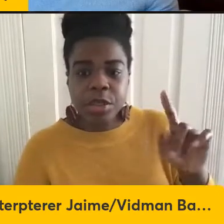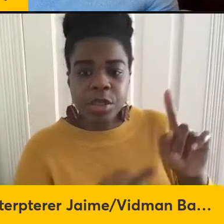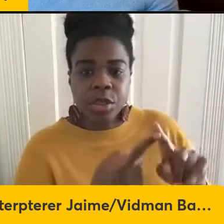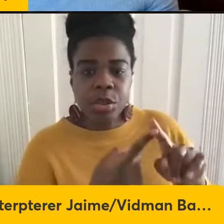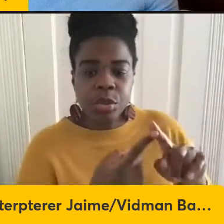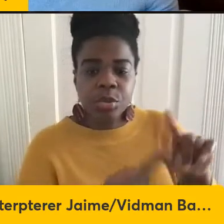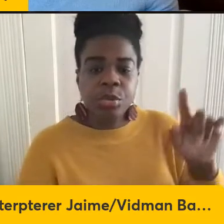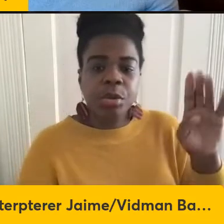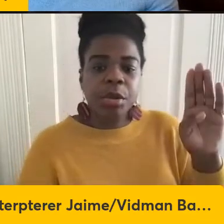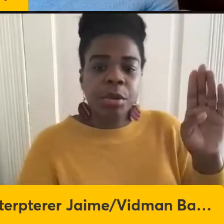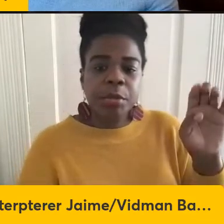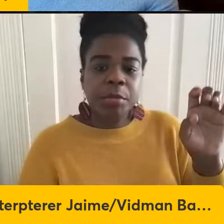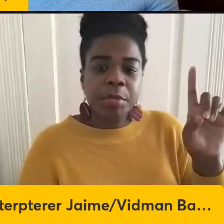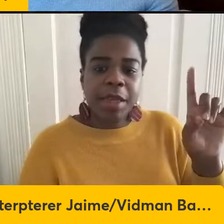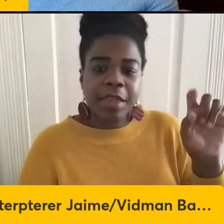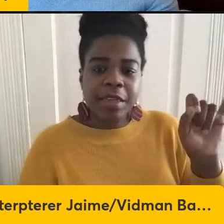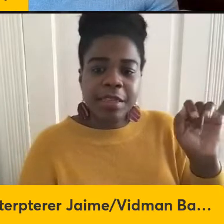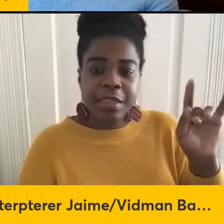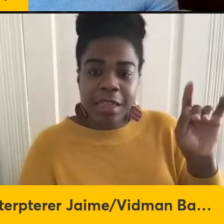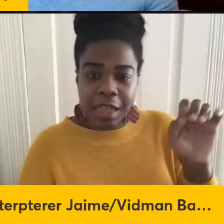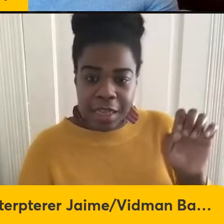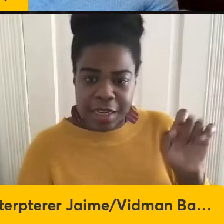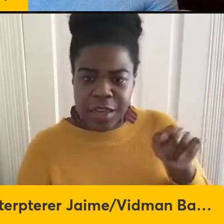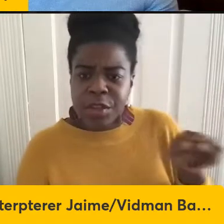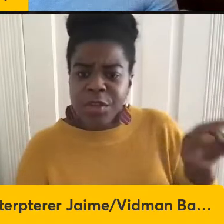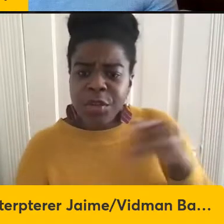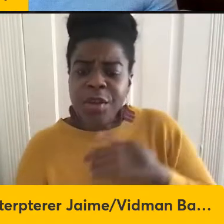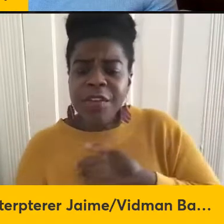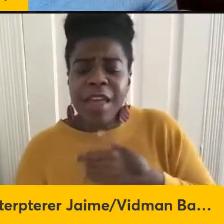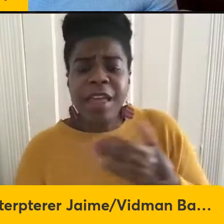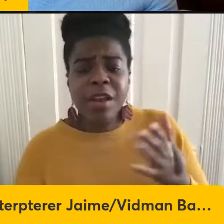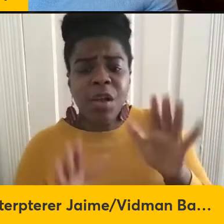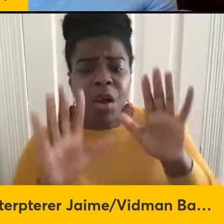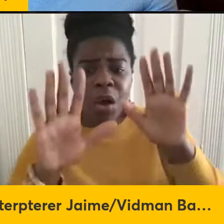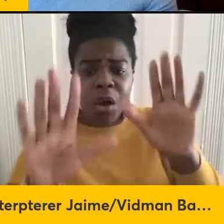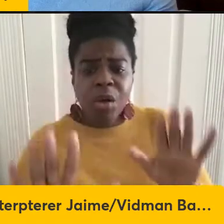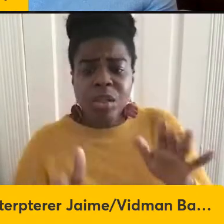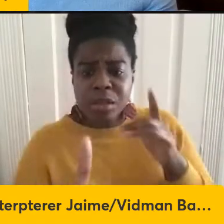some great points about